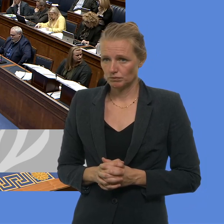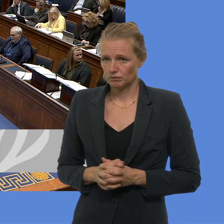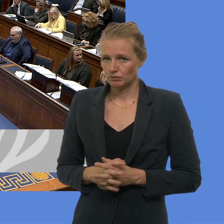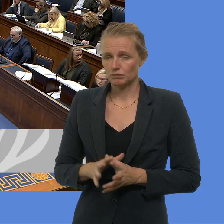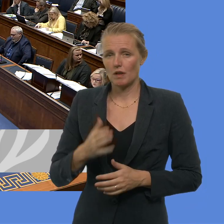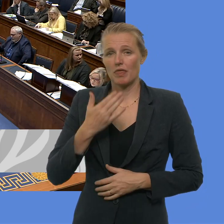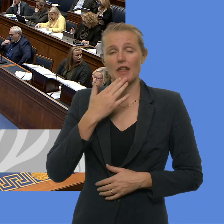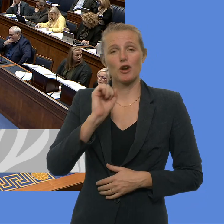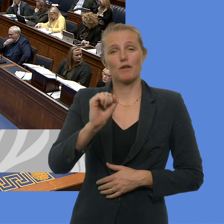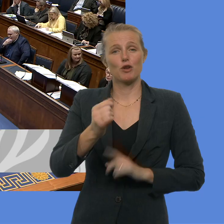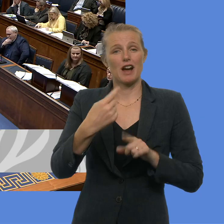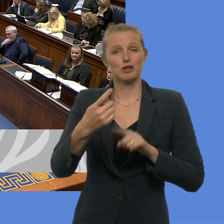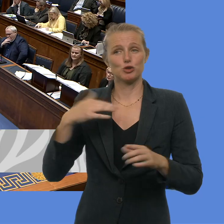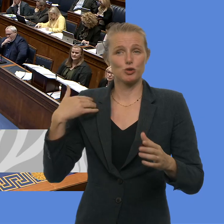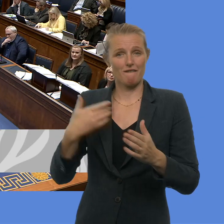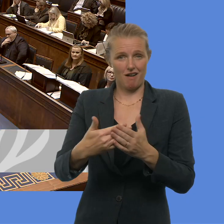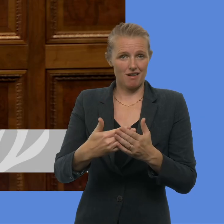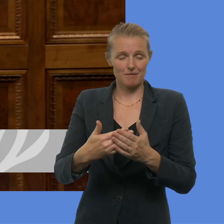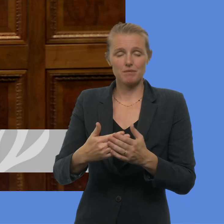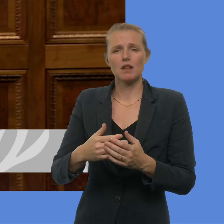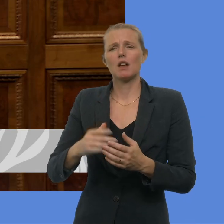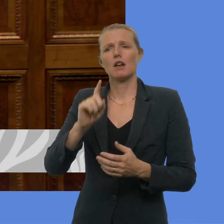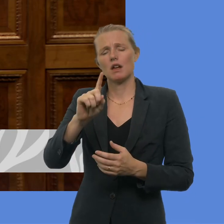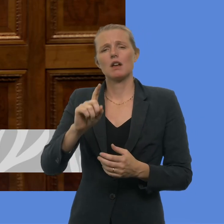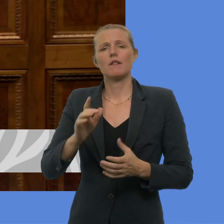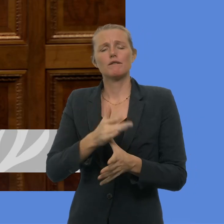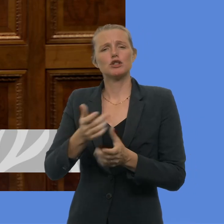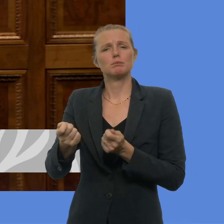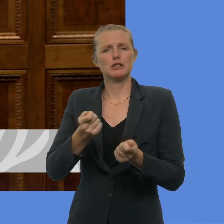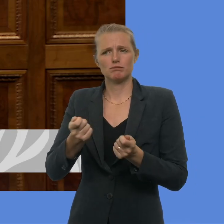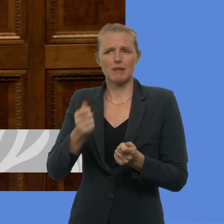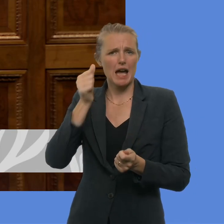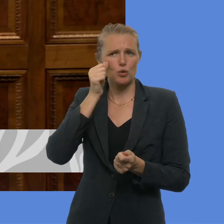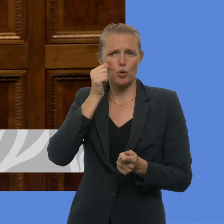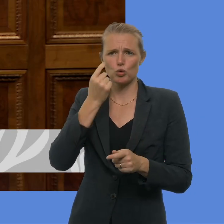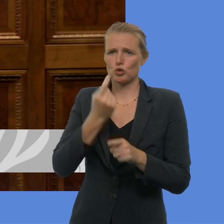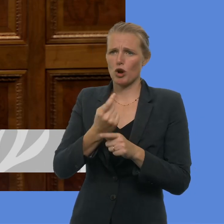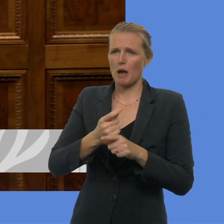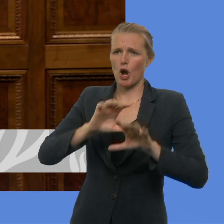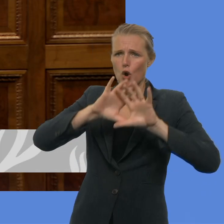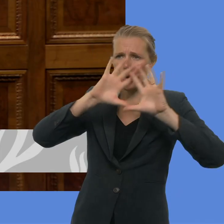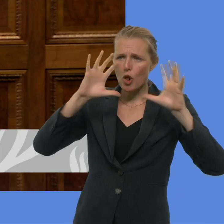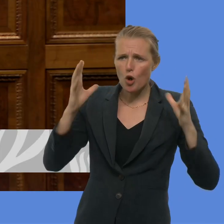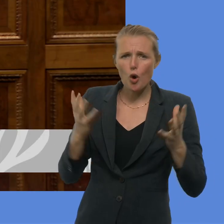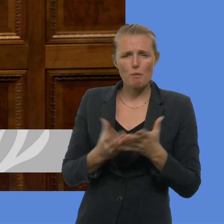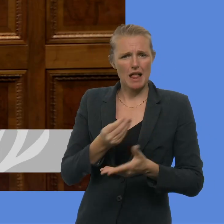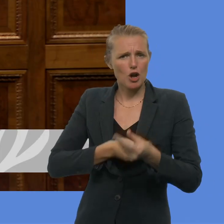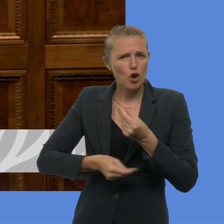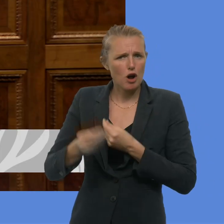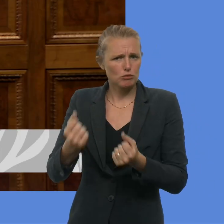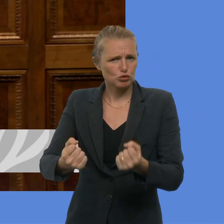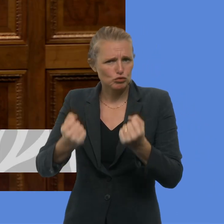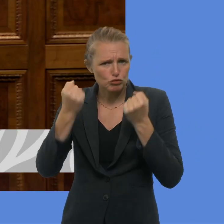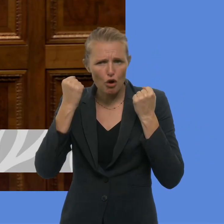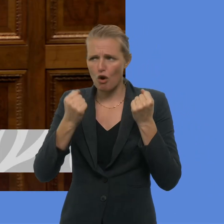First Minister, I know that creating a globally progressive economy and a sustainable economy is at the heart